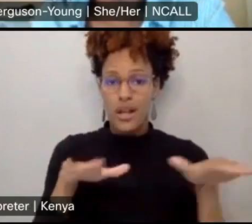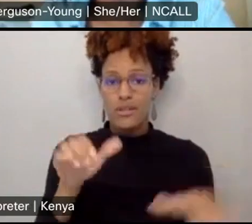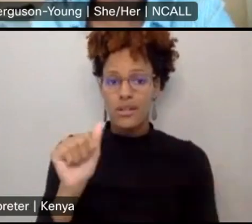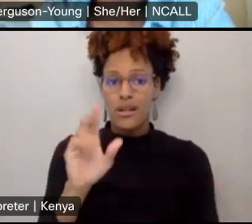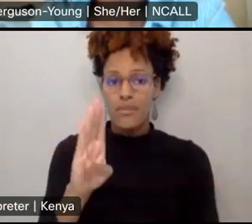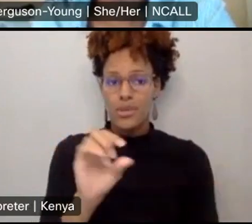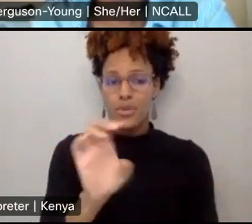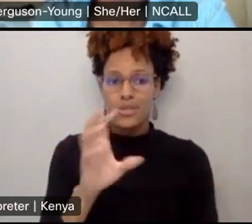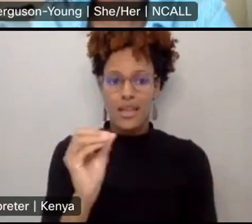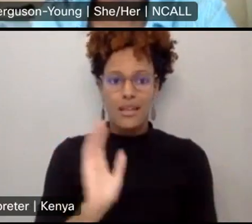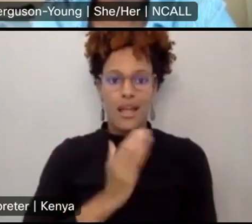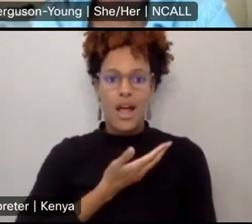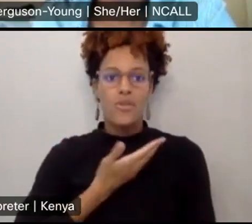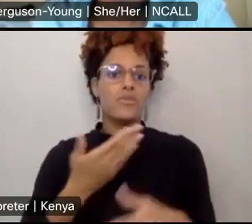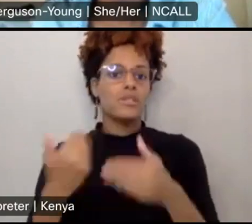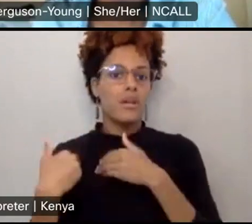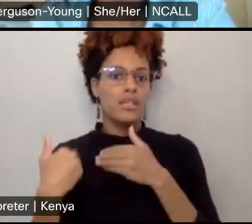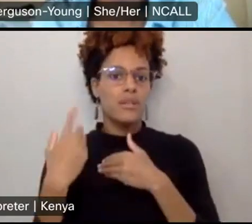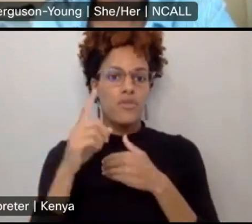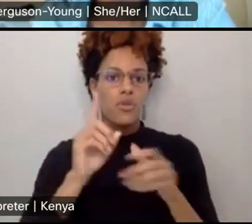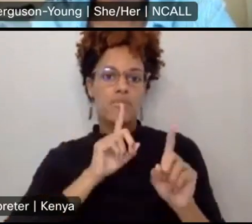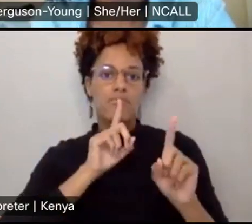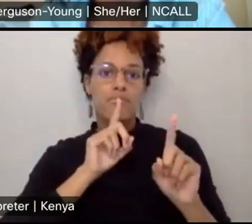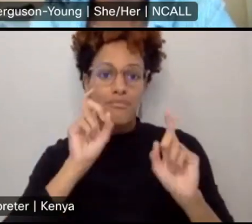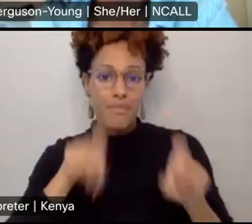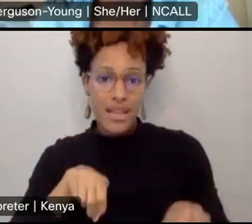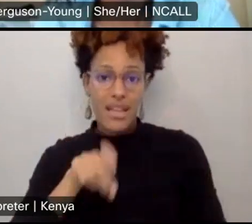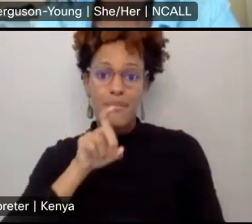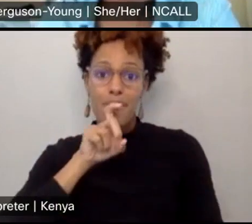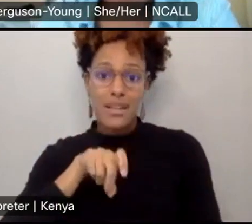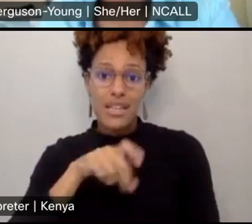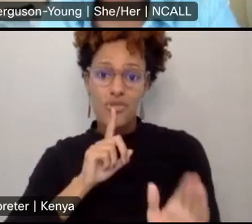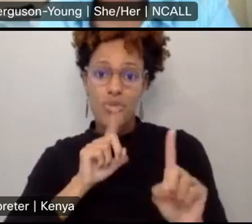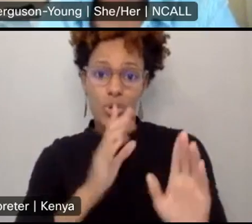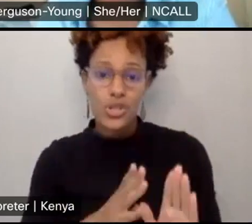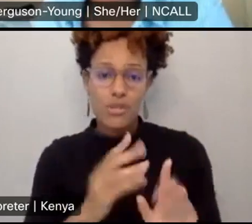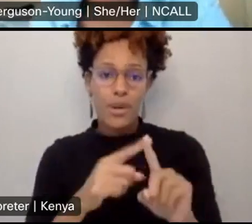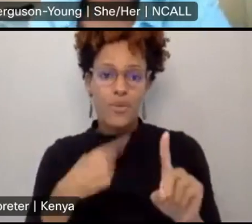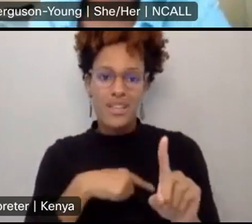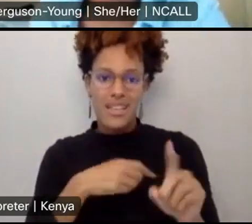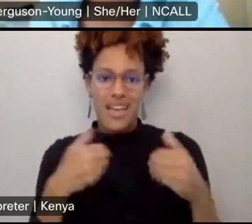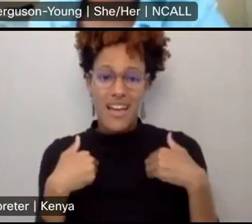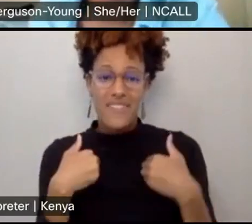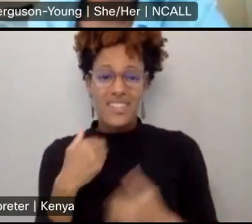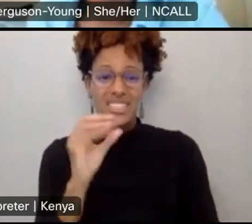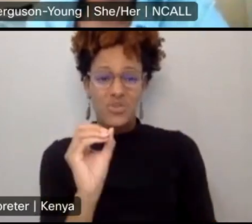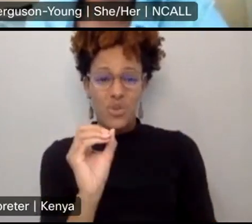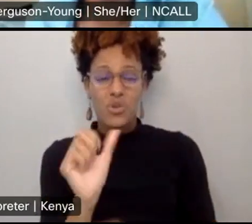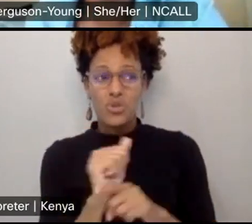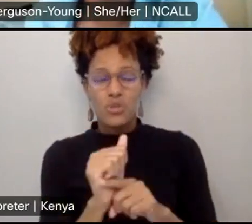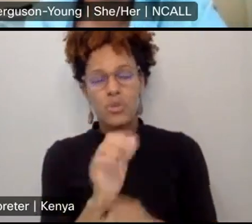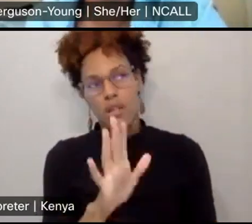responsibility as mandated reporters. And we have like zero training. I mean, at